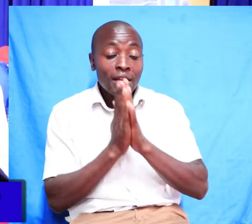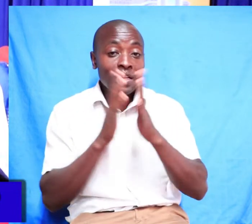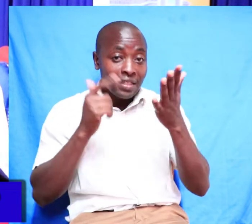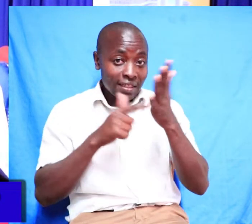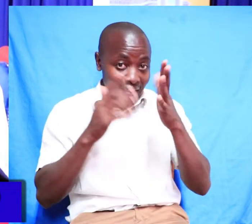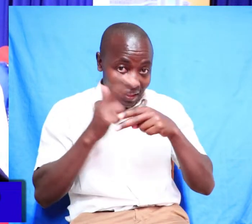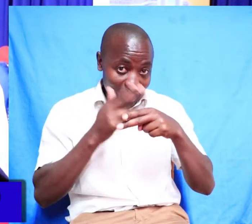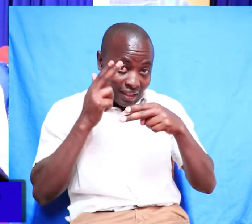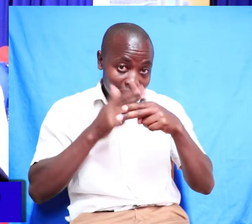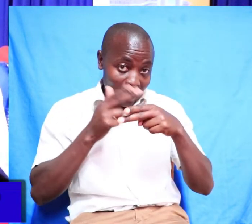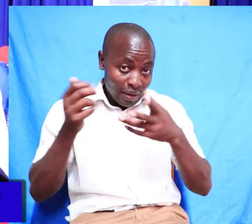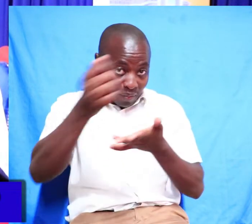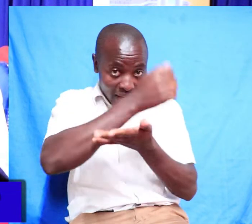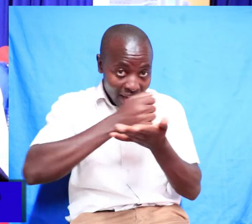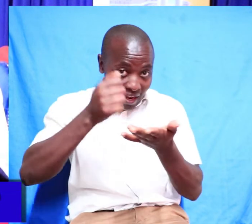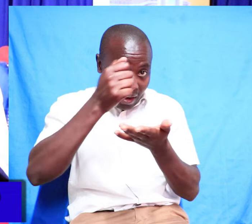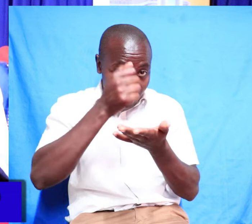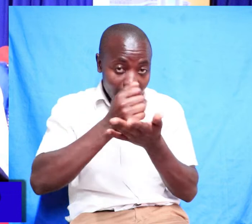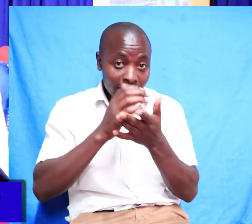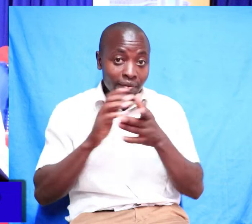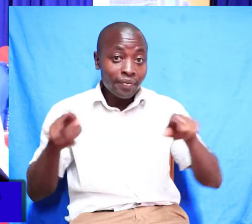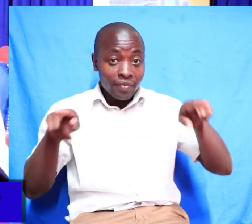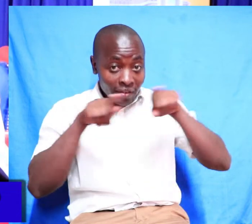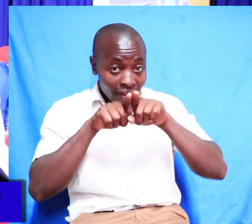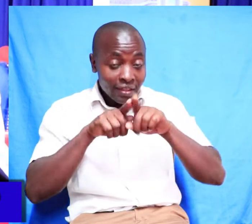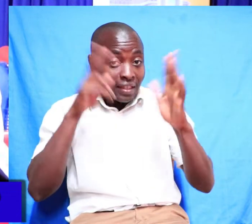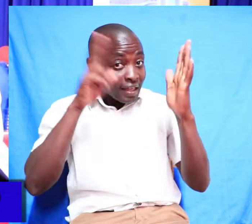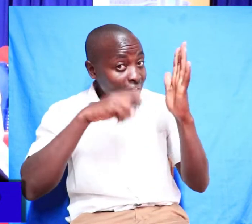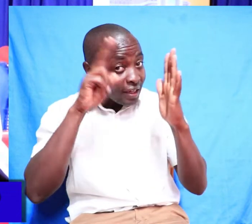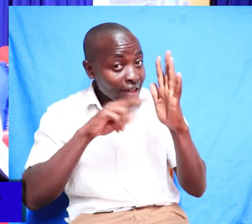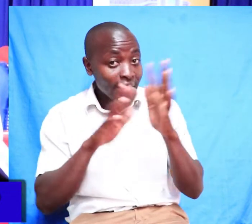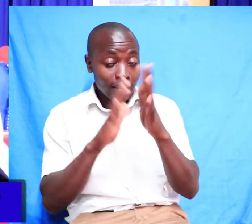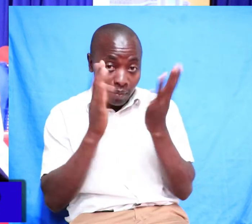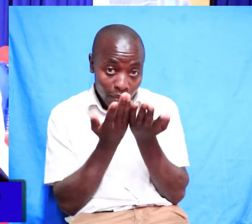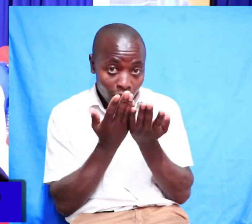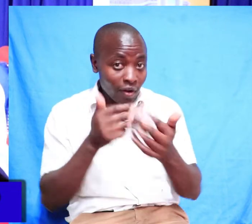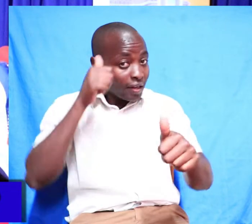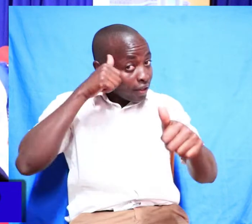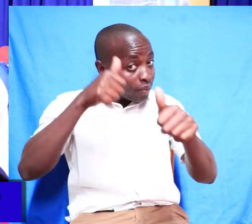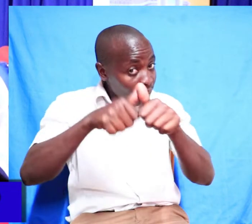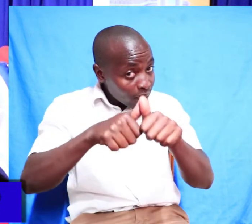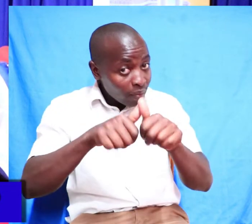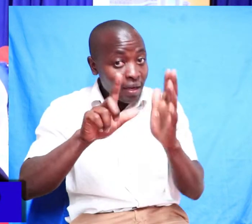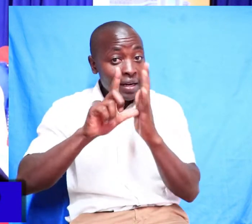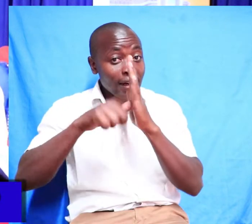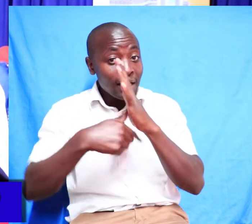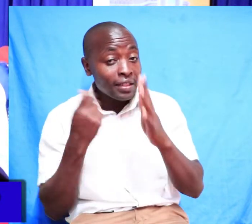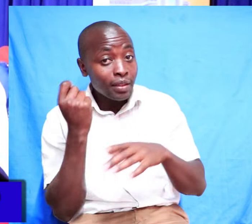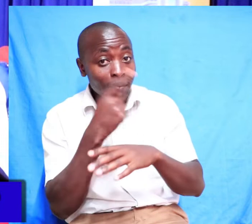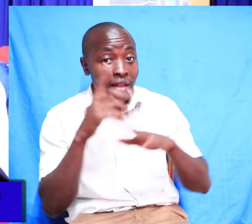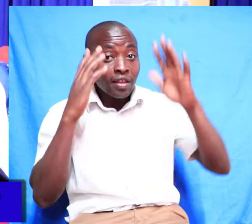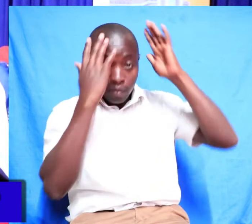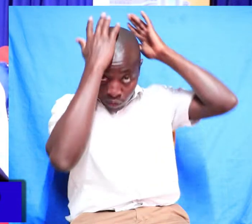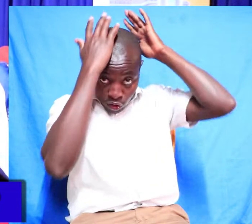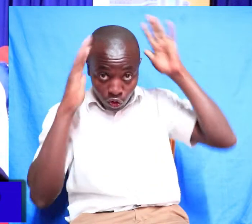Jesus' name. Amen. As I read these scriptures, I remembered a few months ago, our bishop gathered us